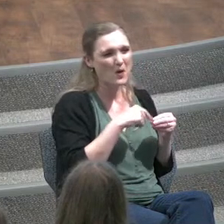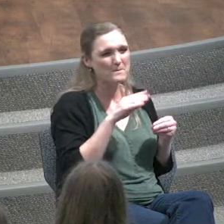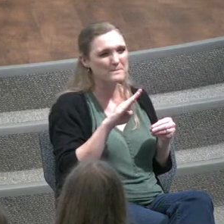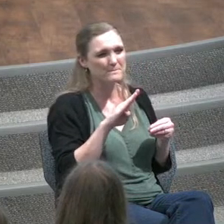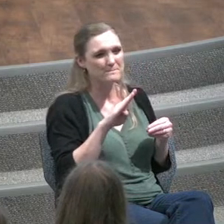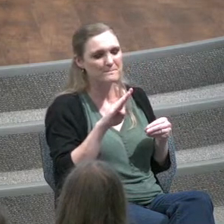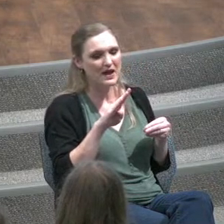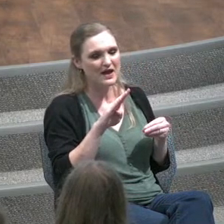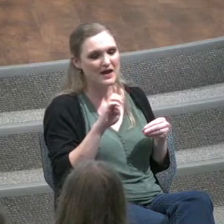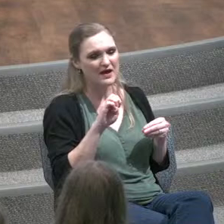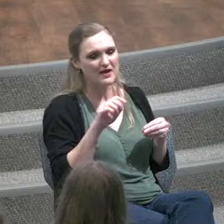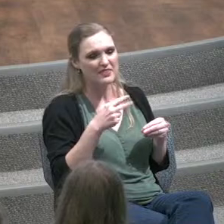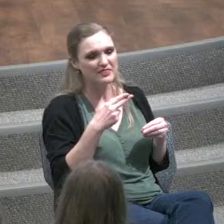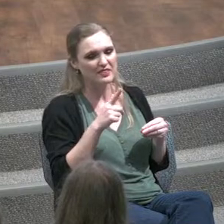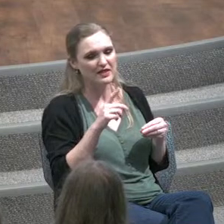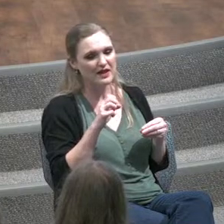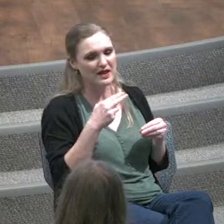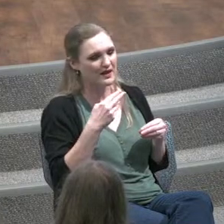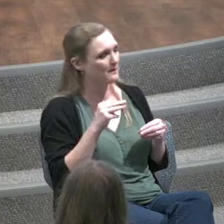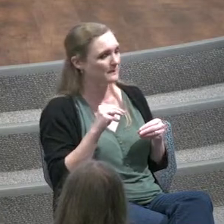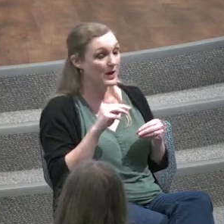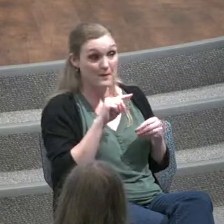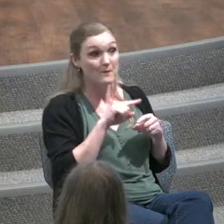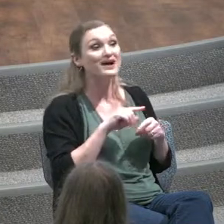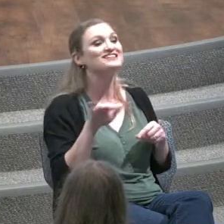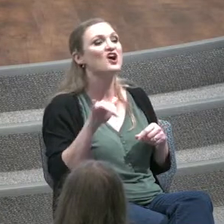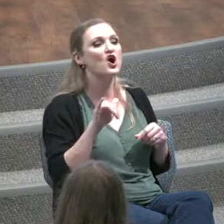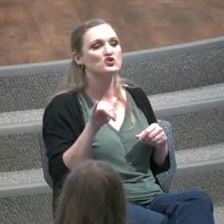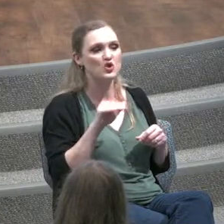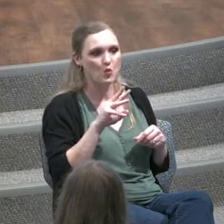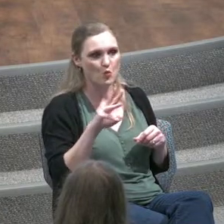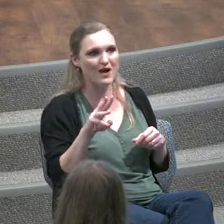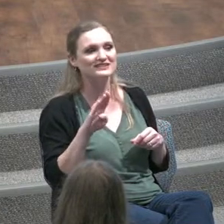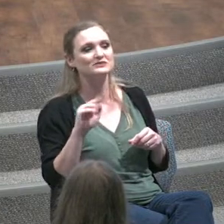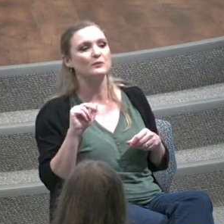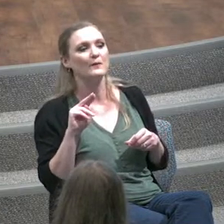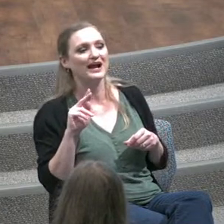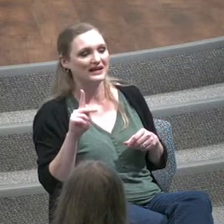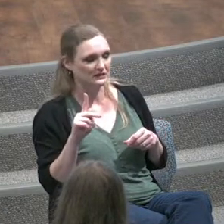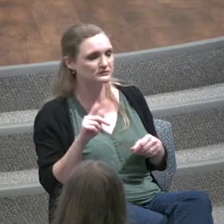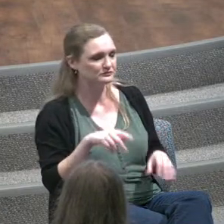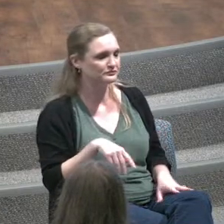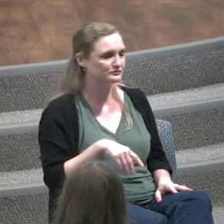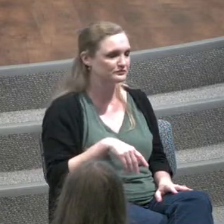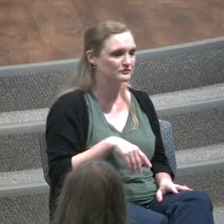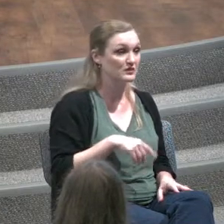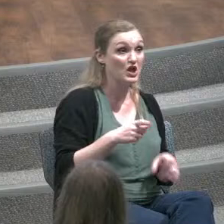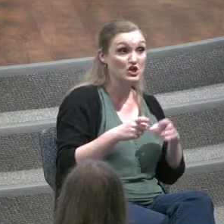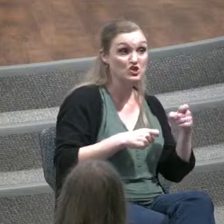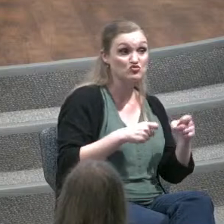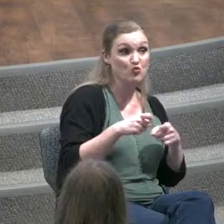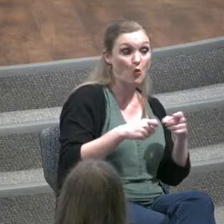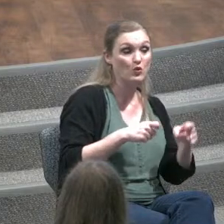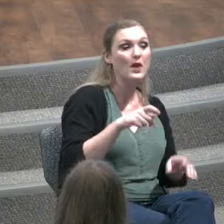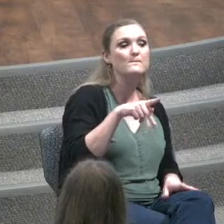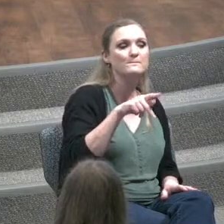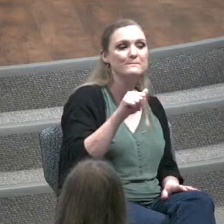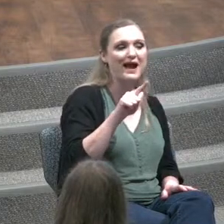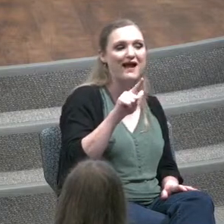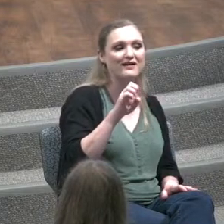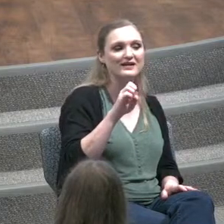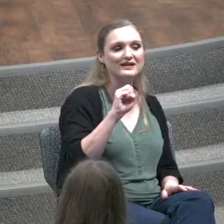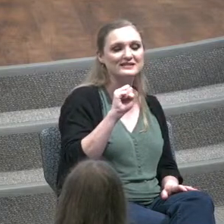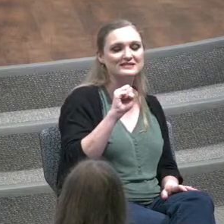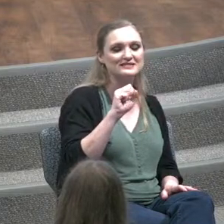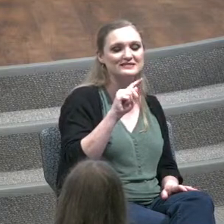but Bethlehem just inside the West Bank as well. So both of those areas, under Palestinian control. But that's